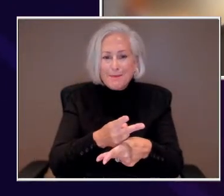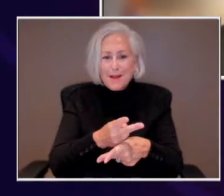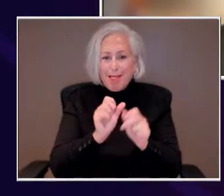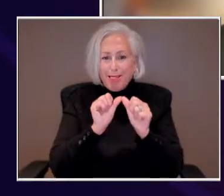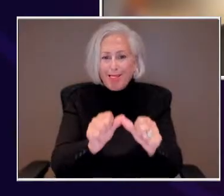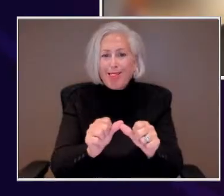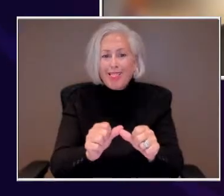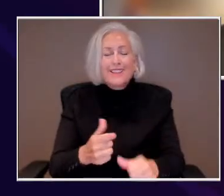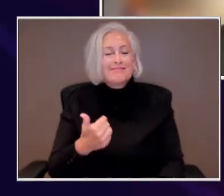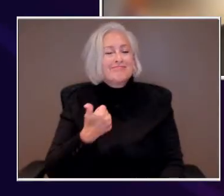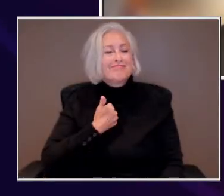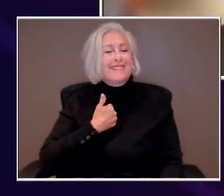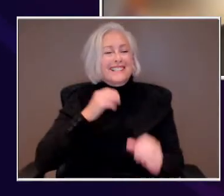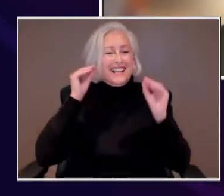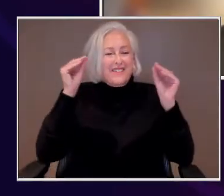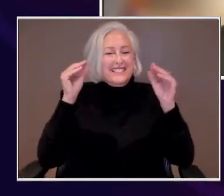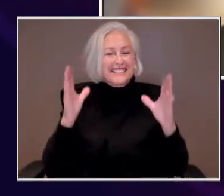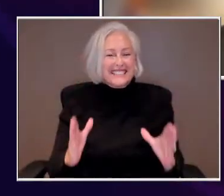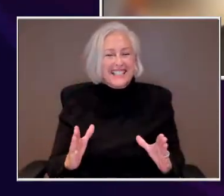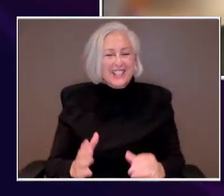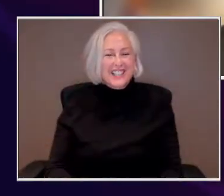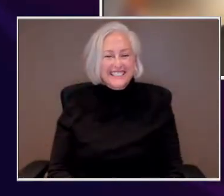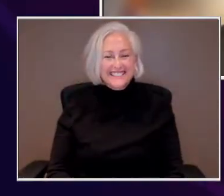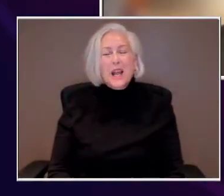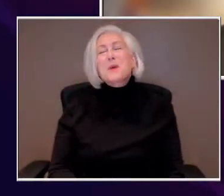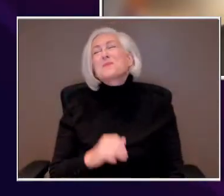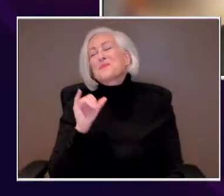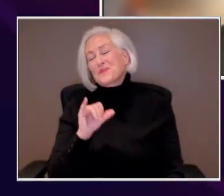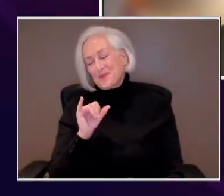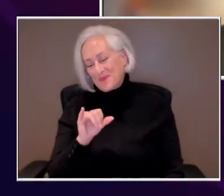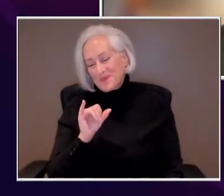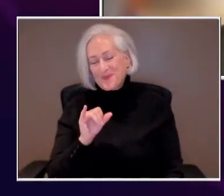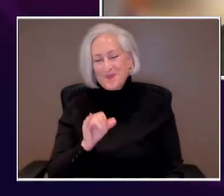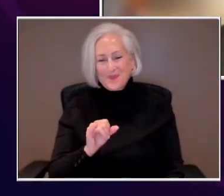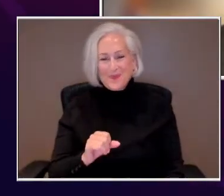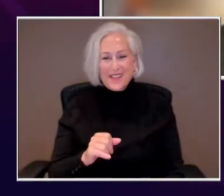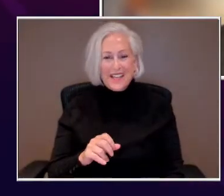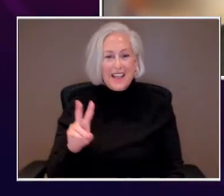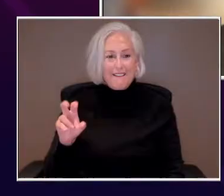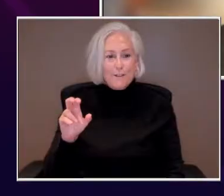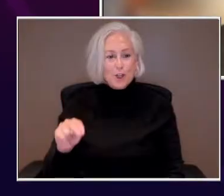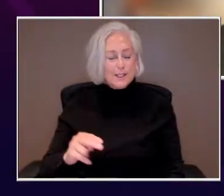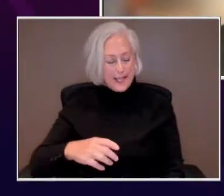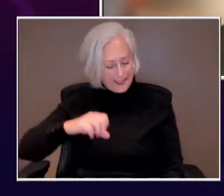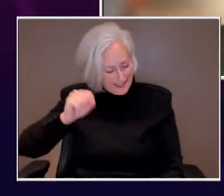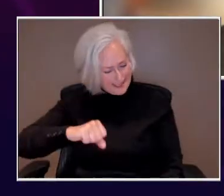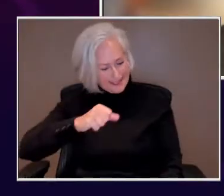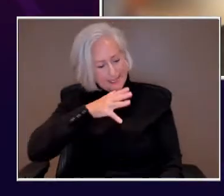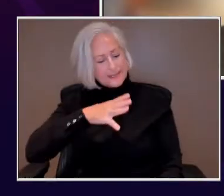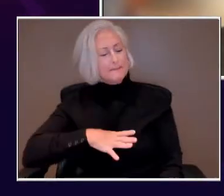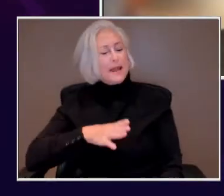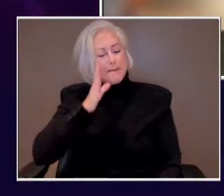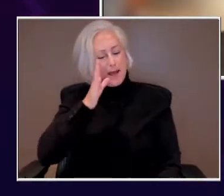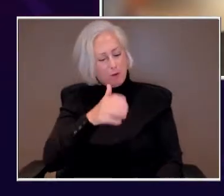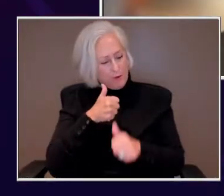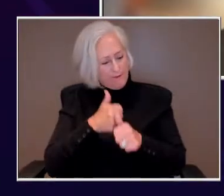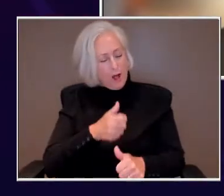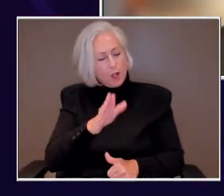I was a teacher. Okay. I was a teacher. I feel like Vern's like, yes, ma'am, I will do what you say.